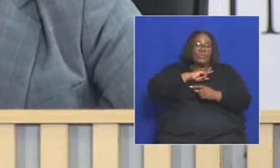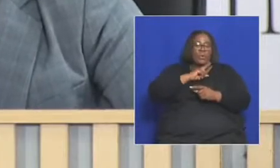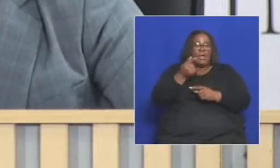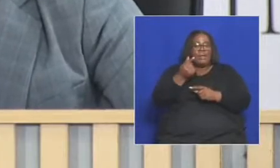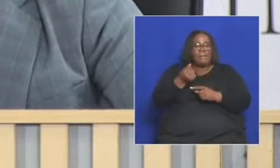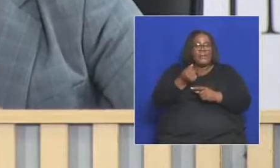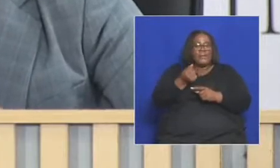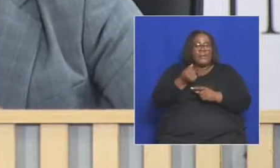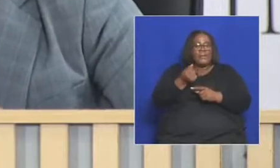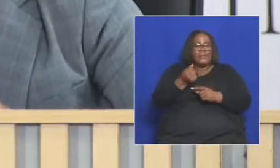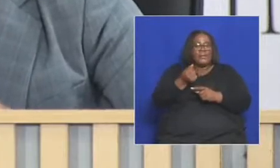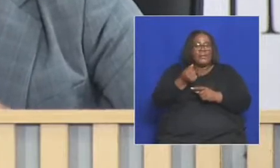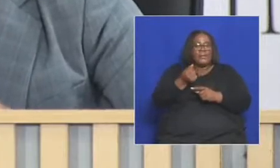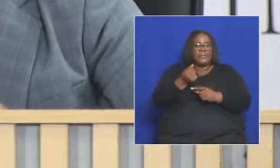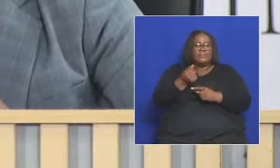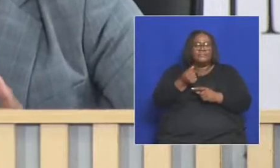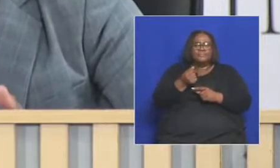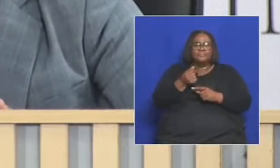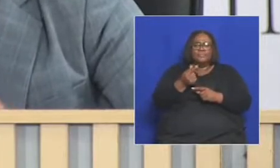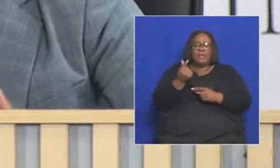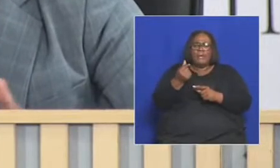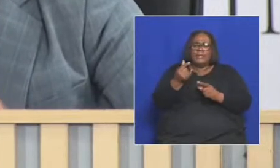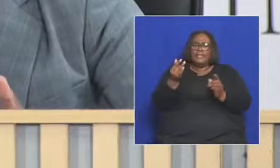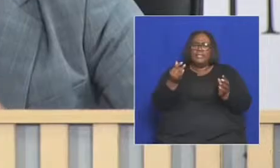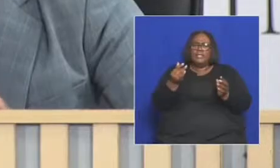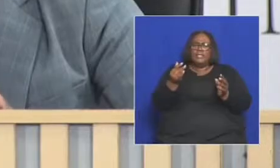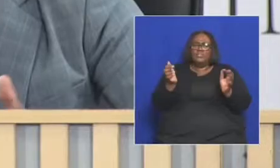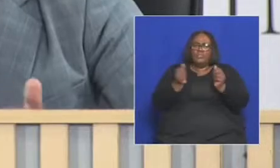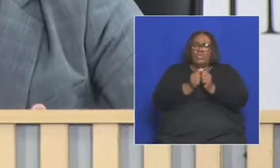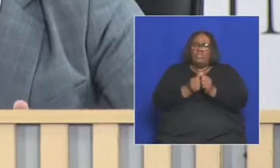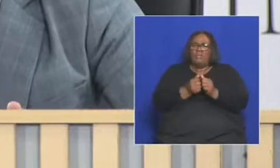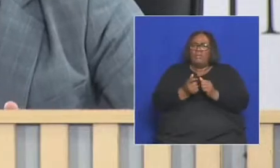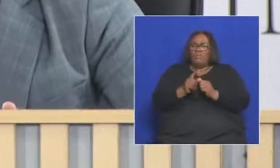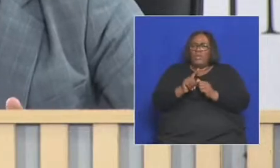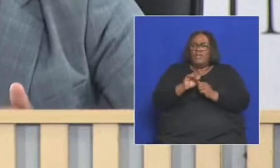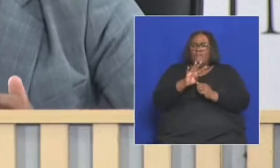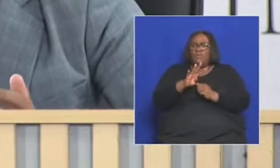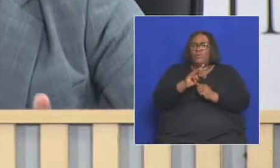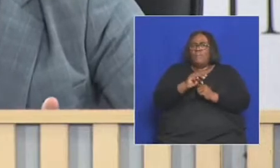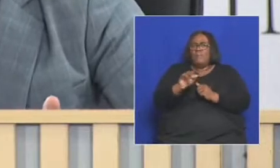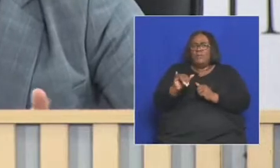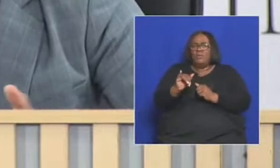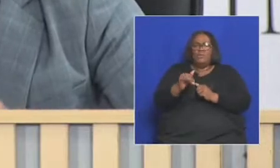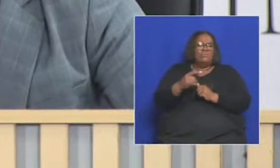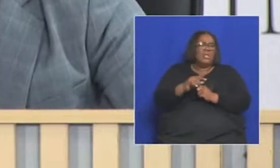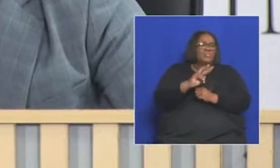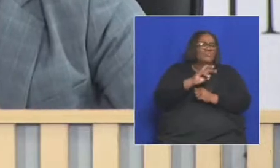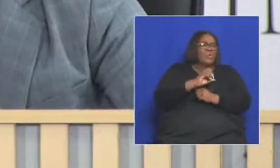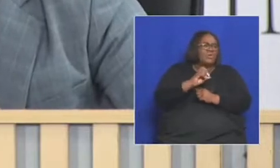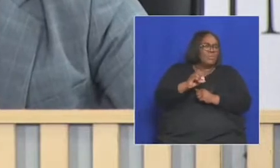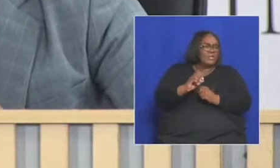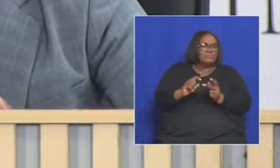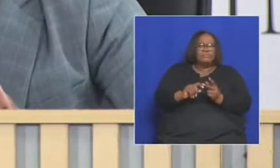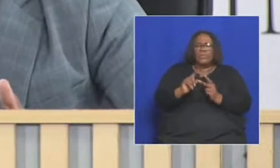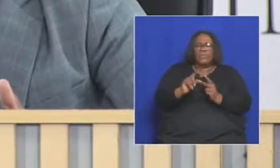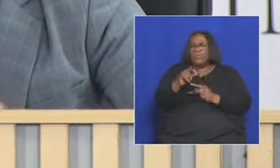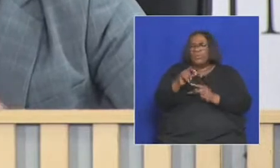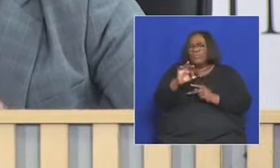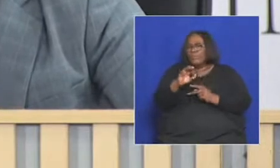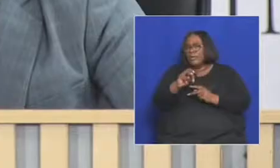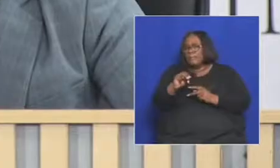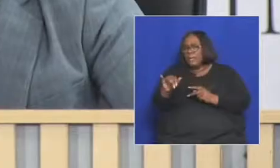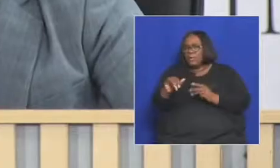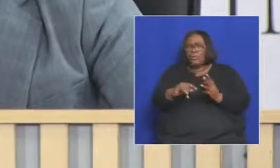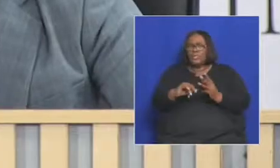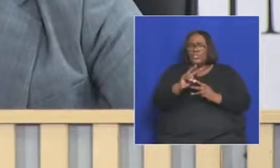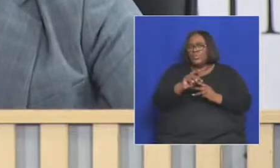million. I think it was, but this partly payment, 3 million, 2 million. I saw some of the monies